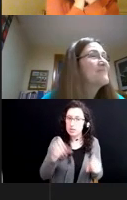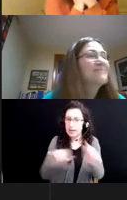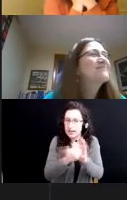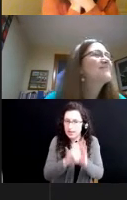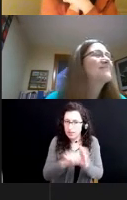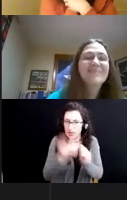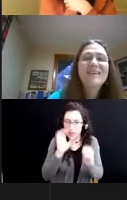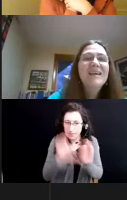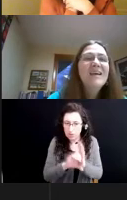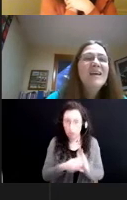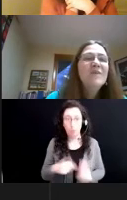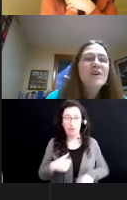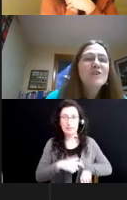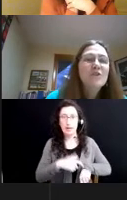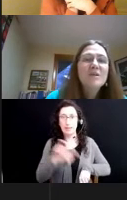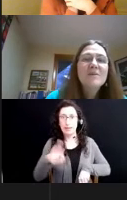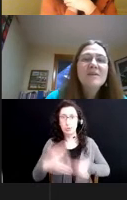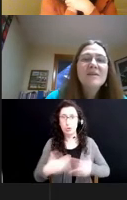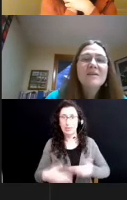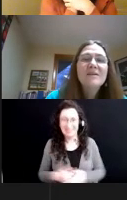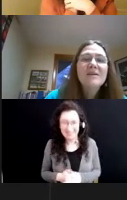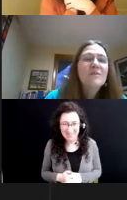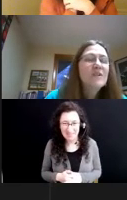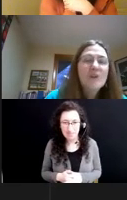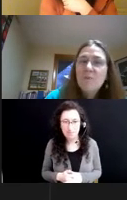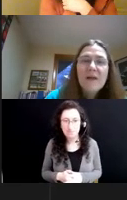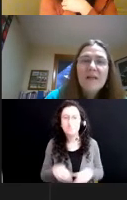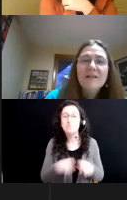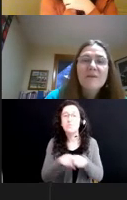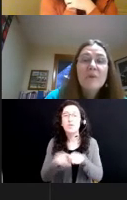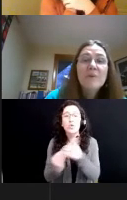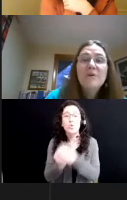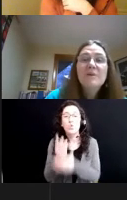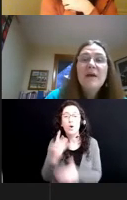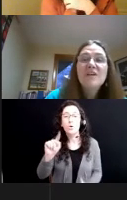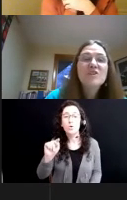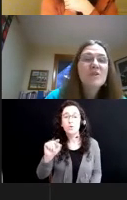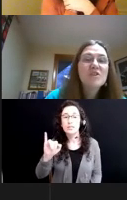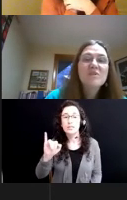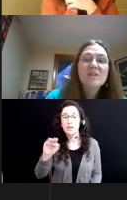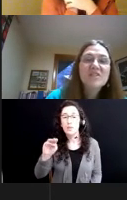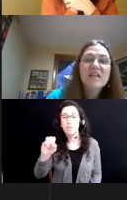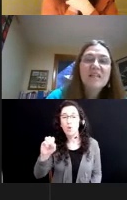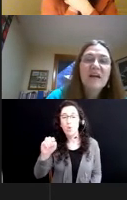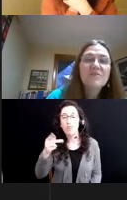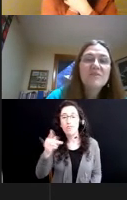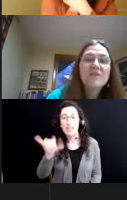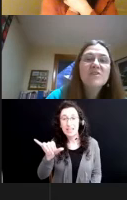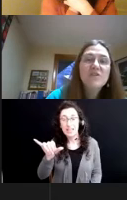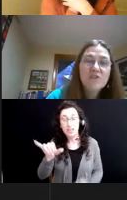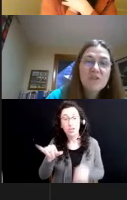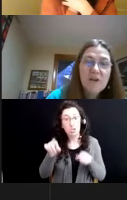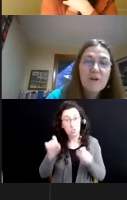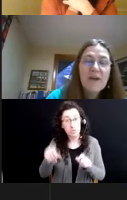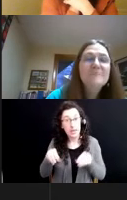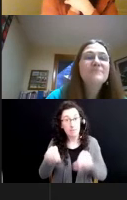on. We also grow Timothy. We don't plant it. We can put it in pastures, but it's so delicious they eat it out.